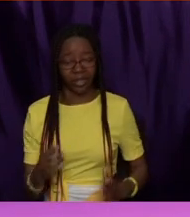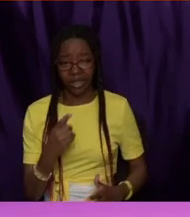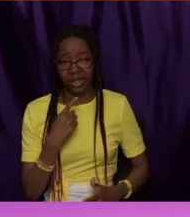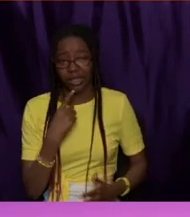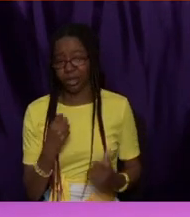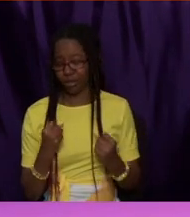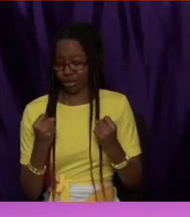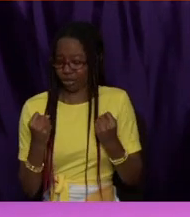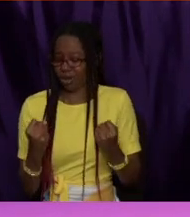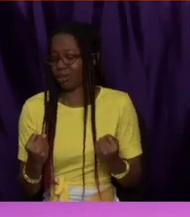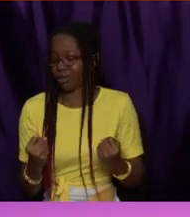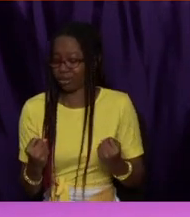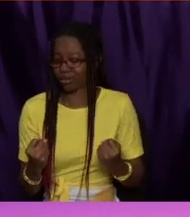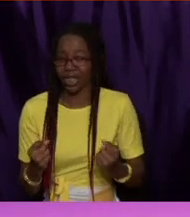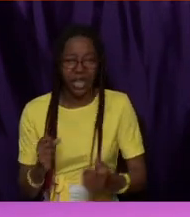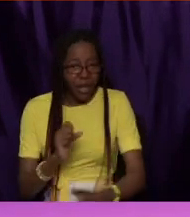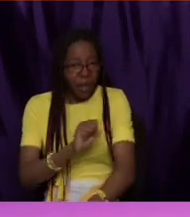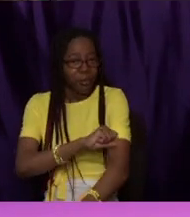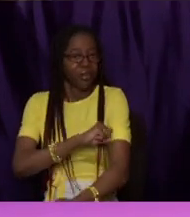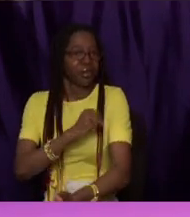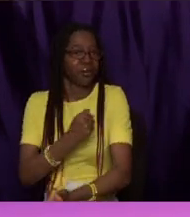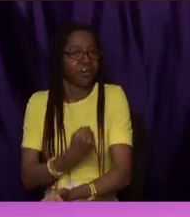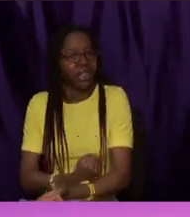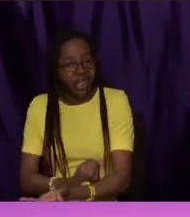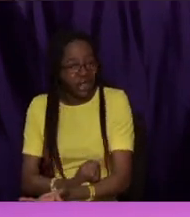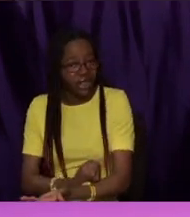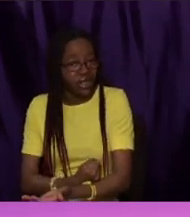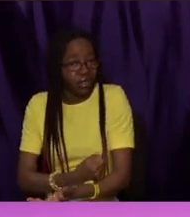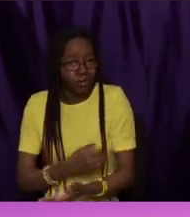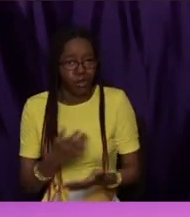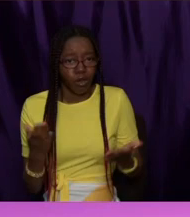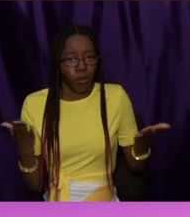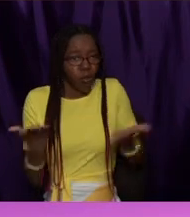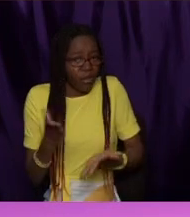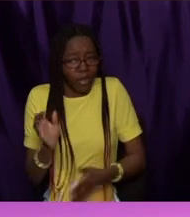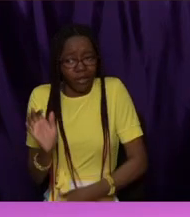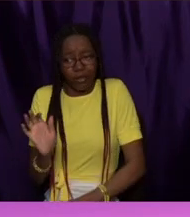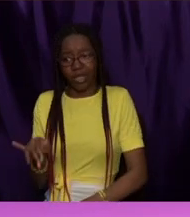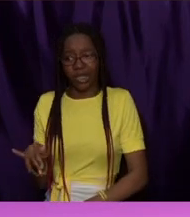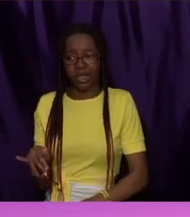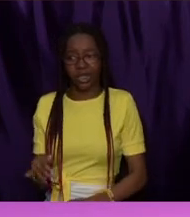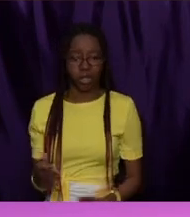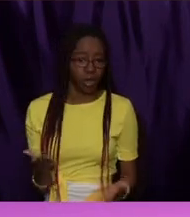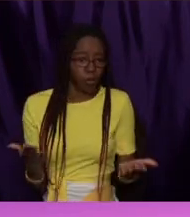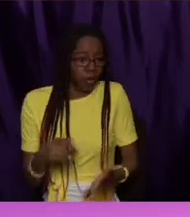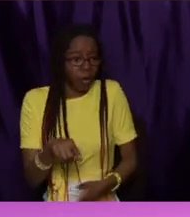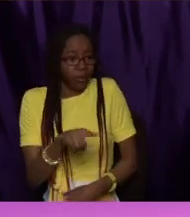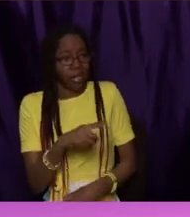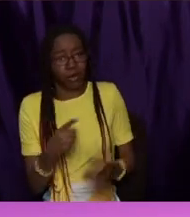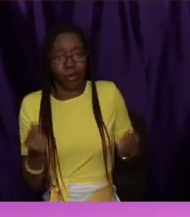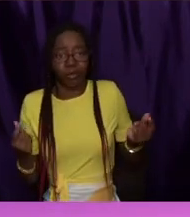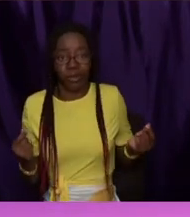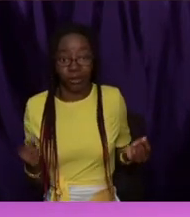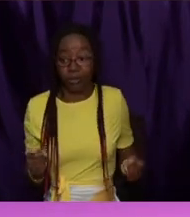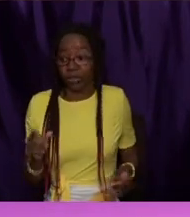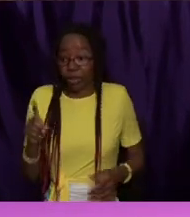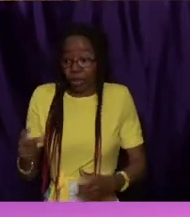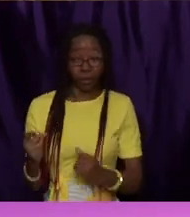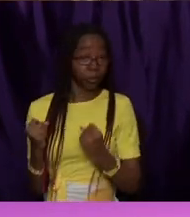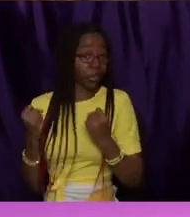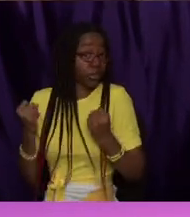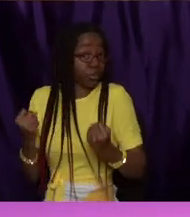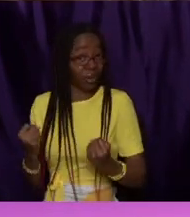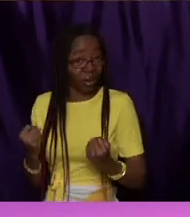be strong, be courageous. But what if I do this? What are they gonna do? You be